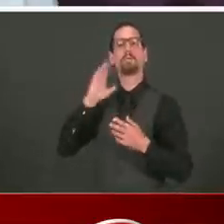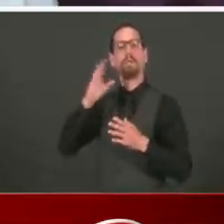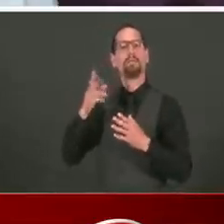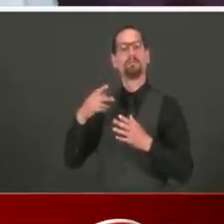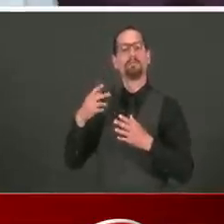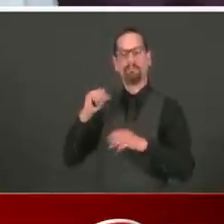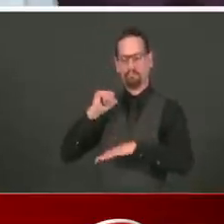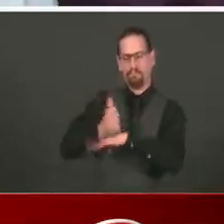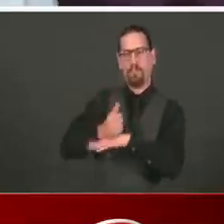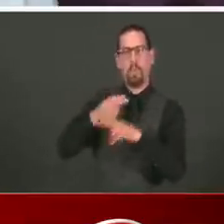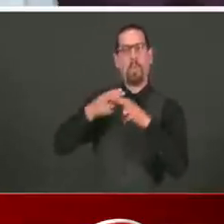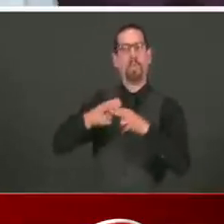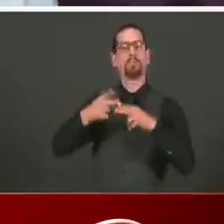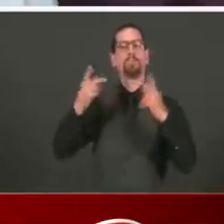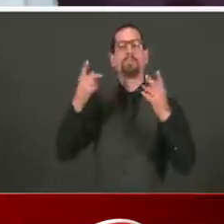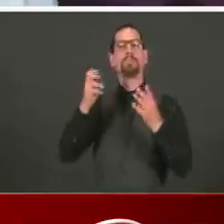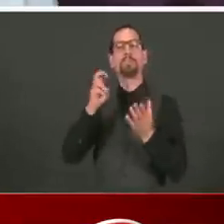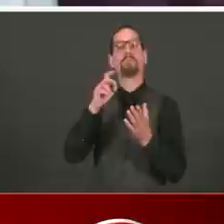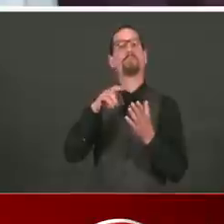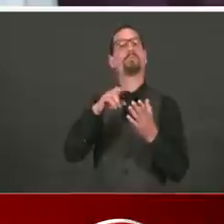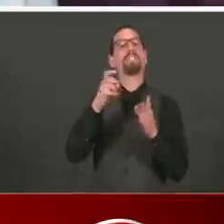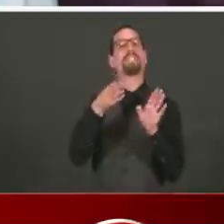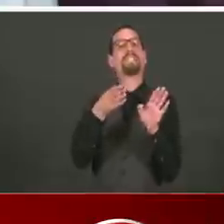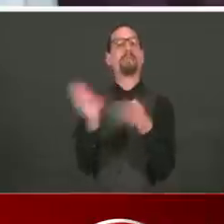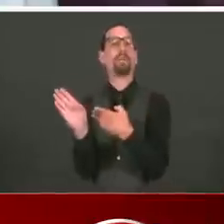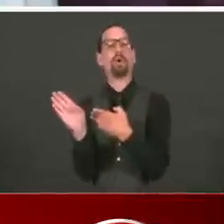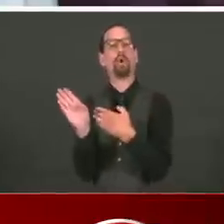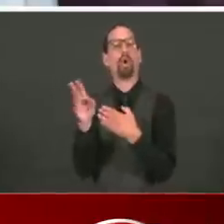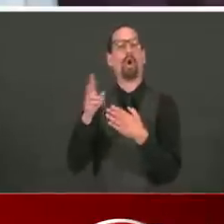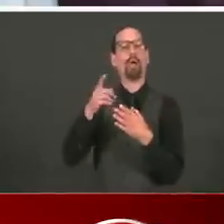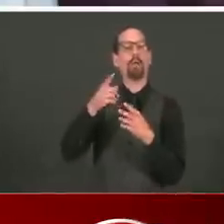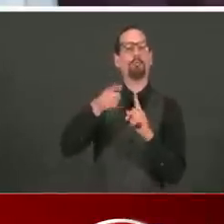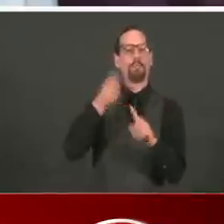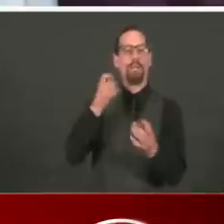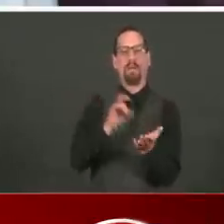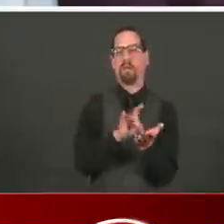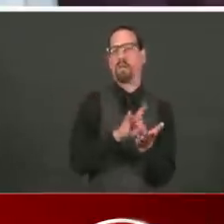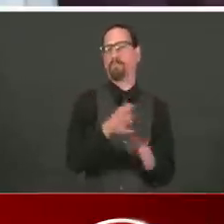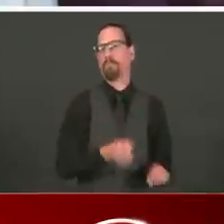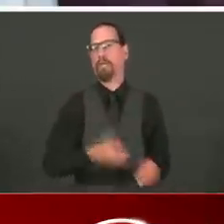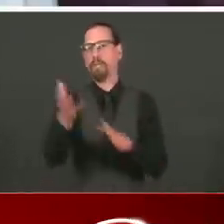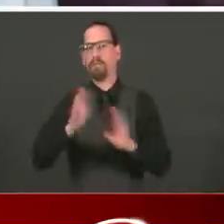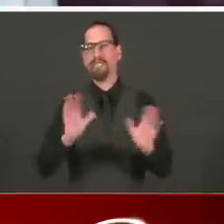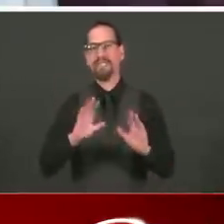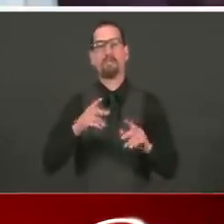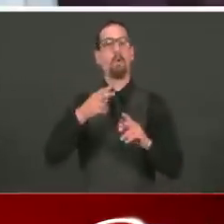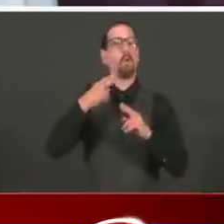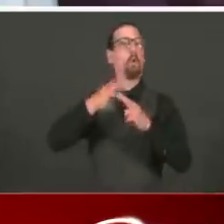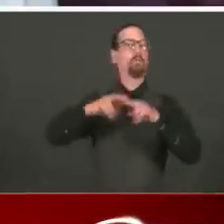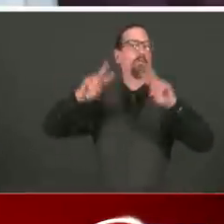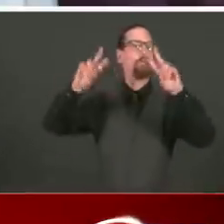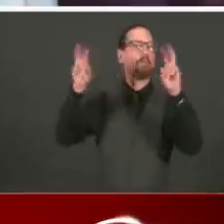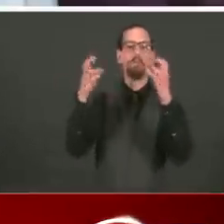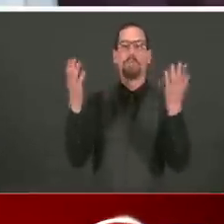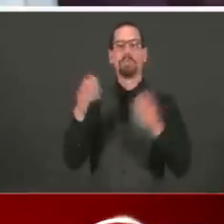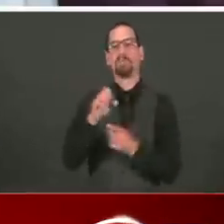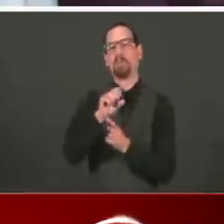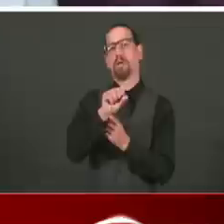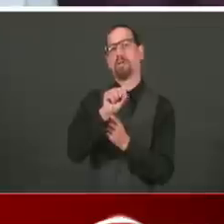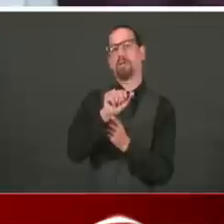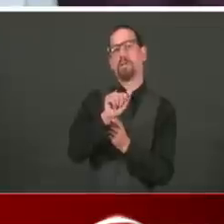effort that we're calling the Safe Harbor Housing Program. And this, it is my hope that